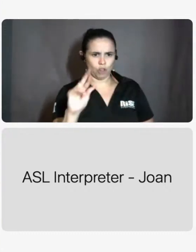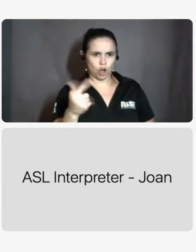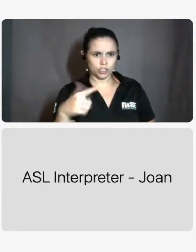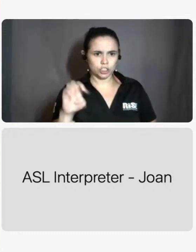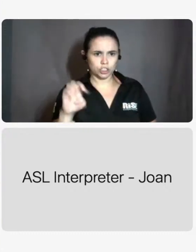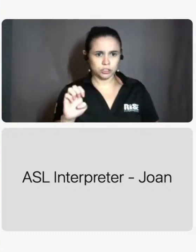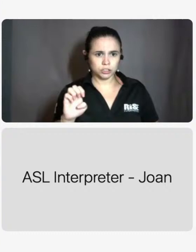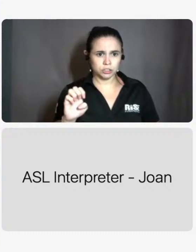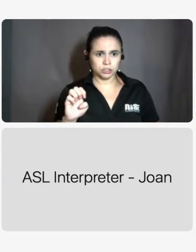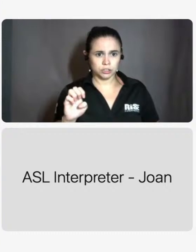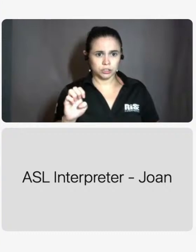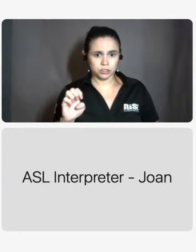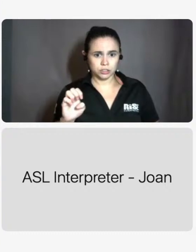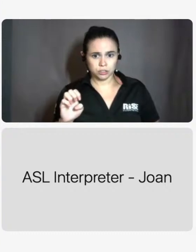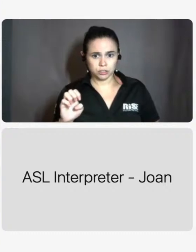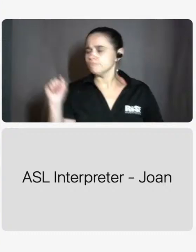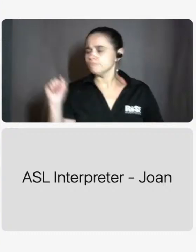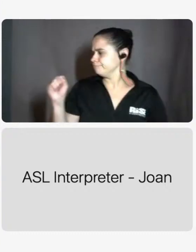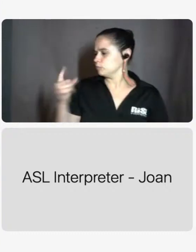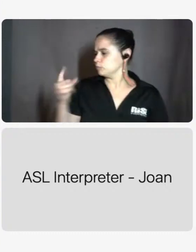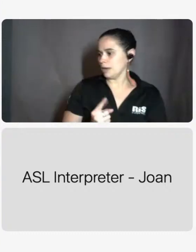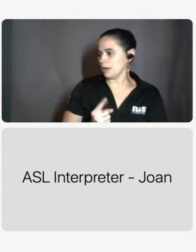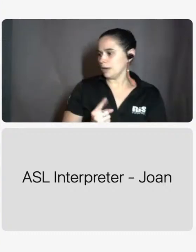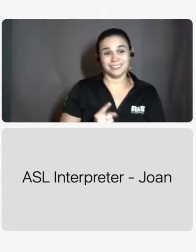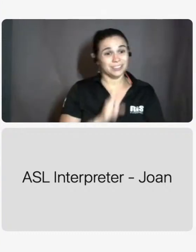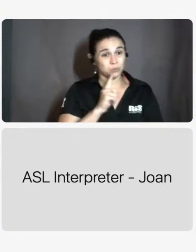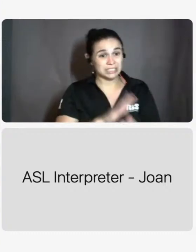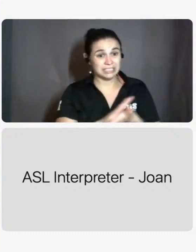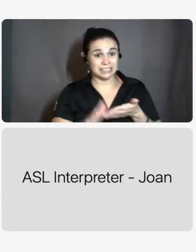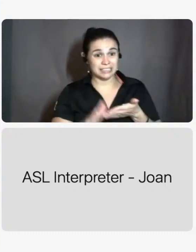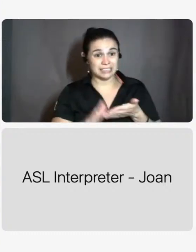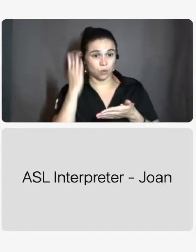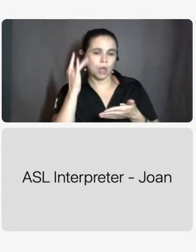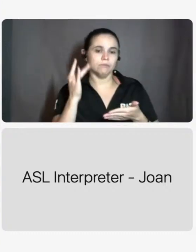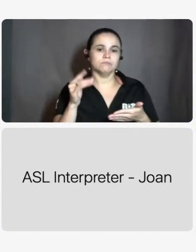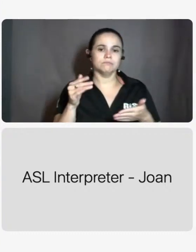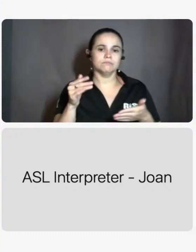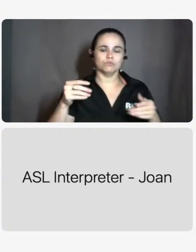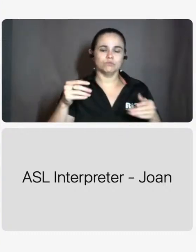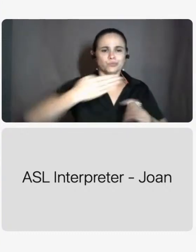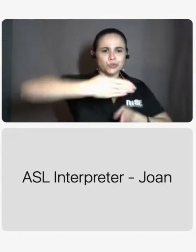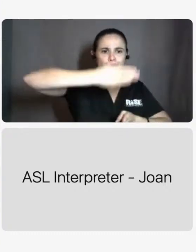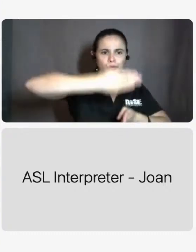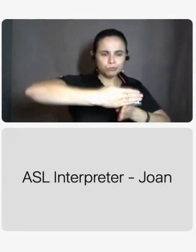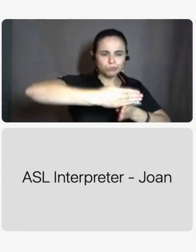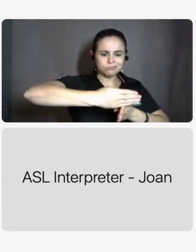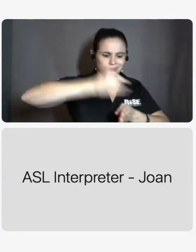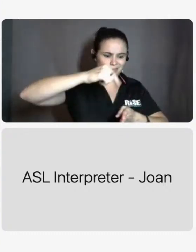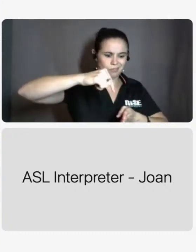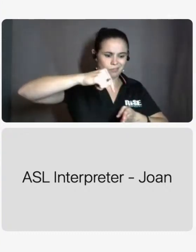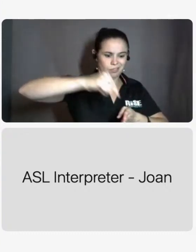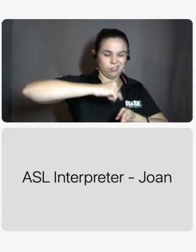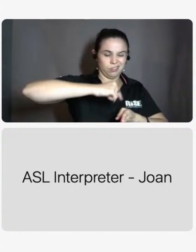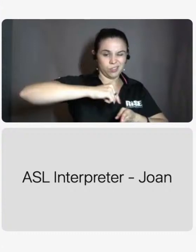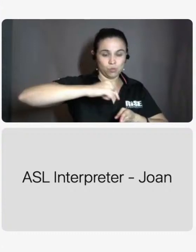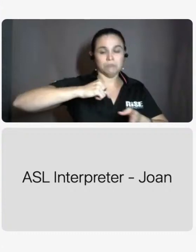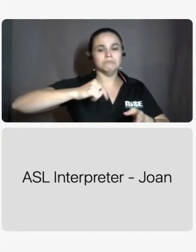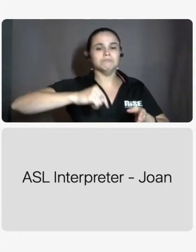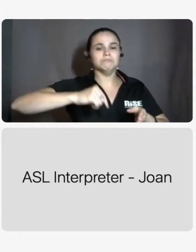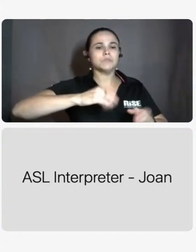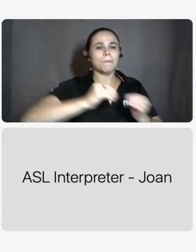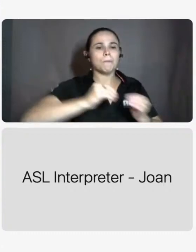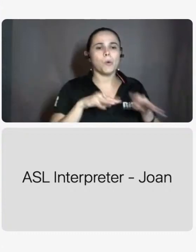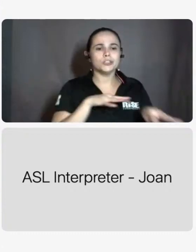has very low traffic versus Cedar. So it's a, right, that's one of the consideration. We're trying to get it as far away from